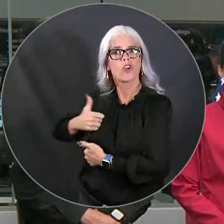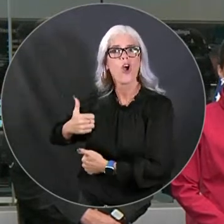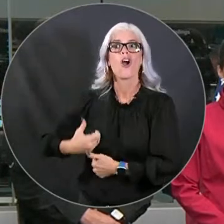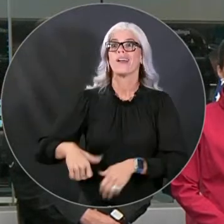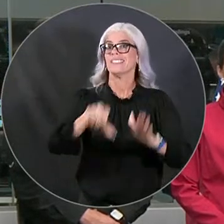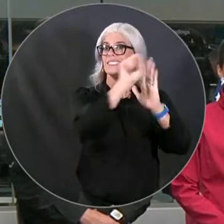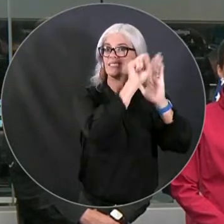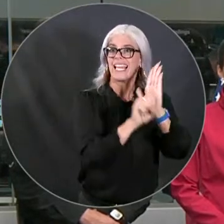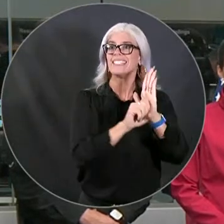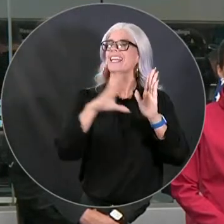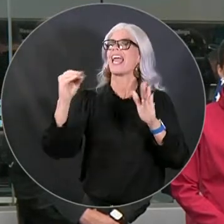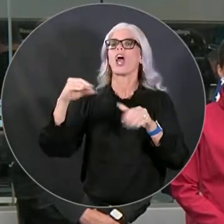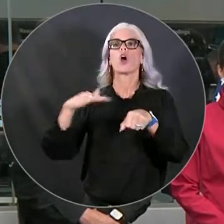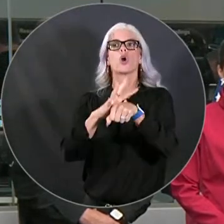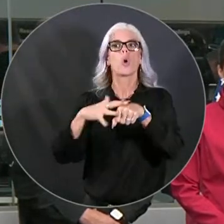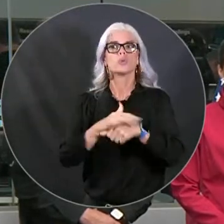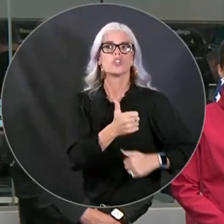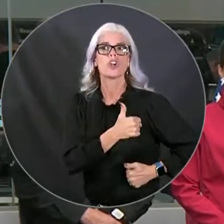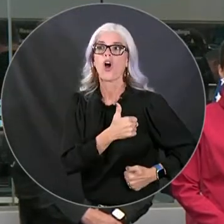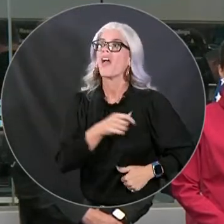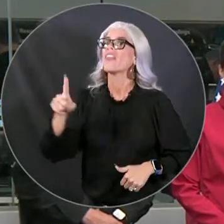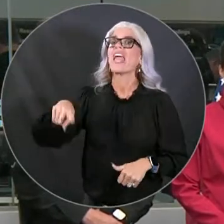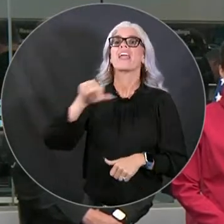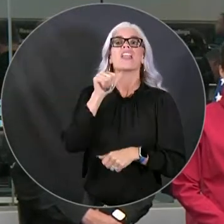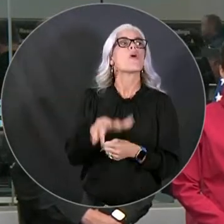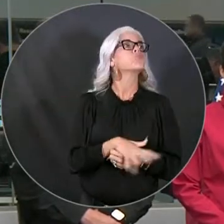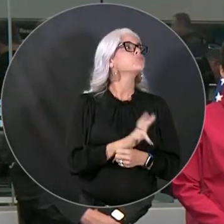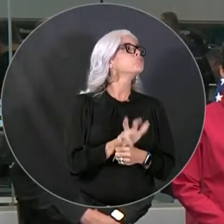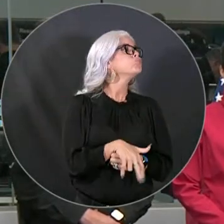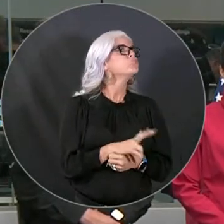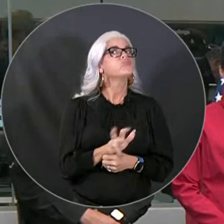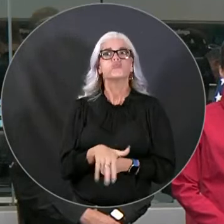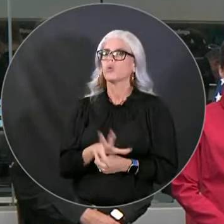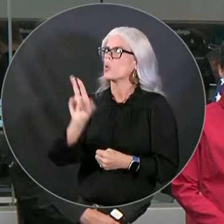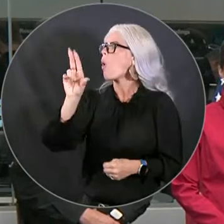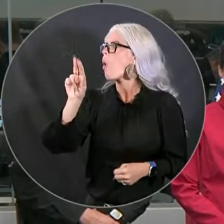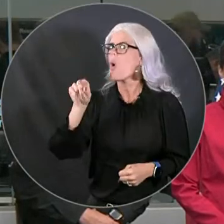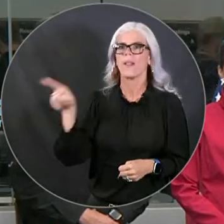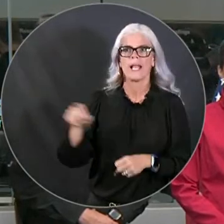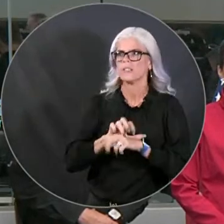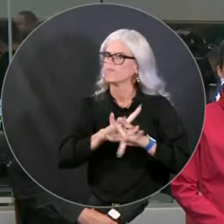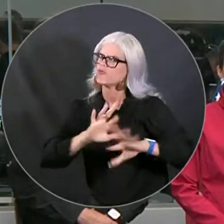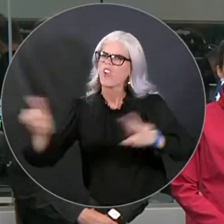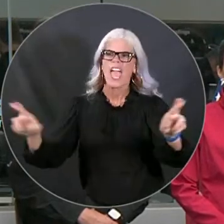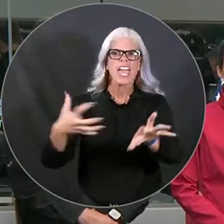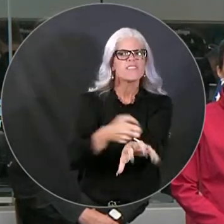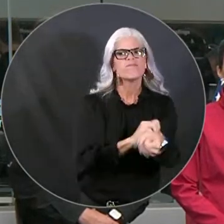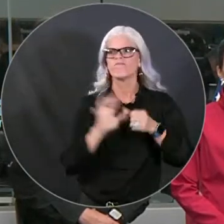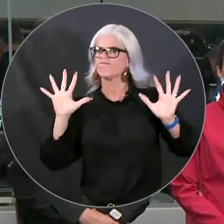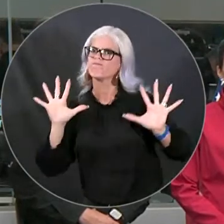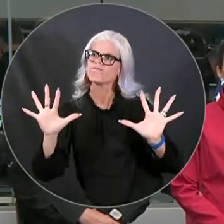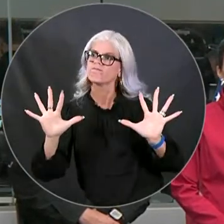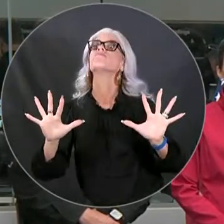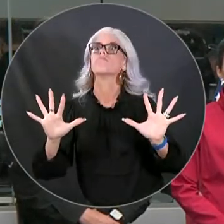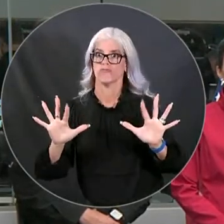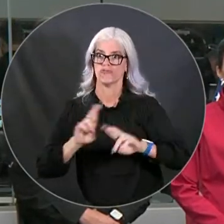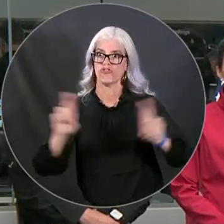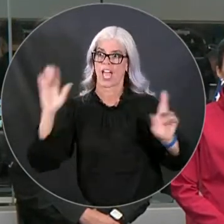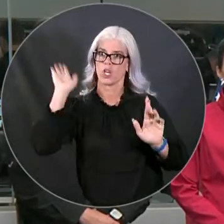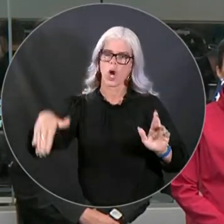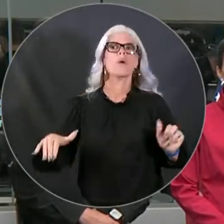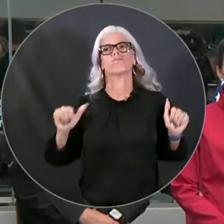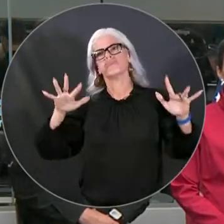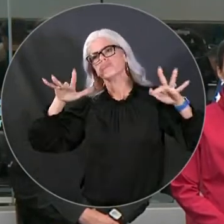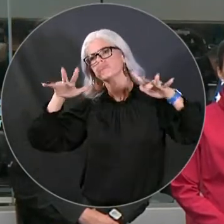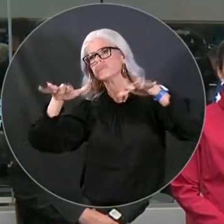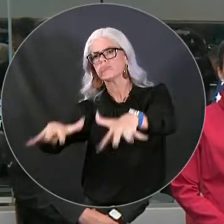but going in there and understanding that time is of the essence, and we got a lot of people we need to help. For those looking to help, people